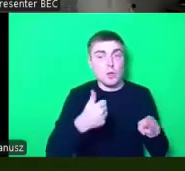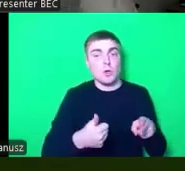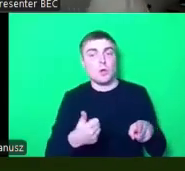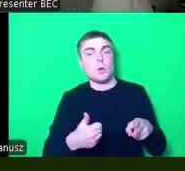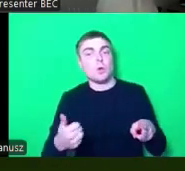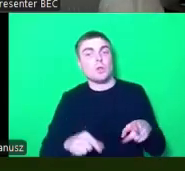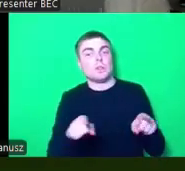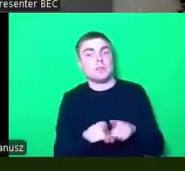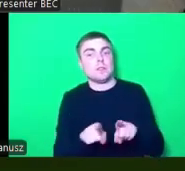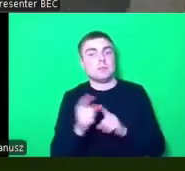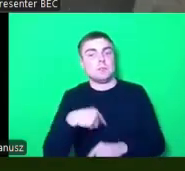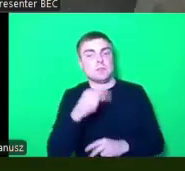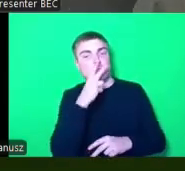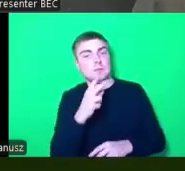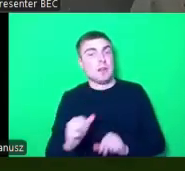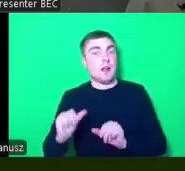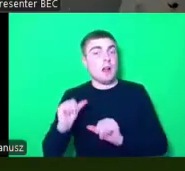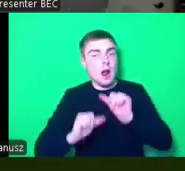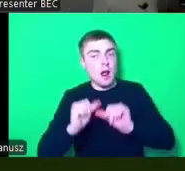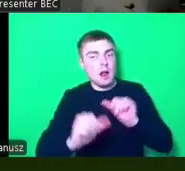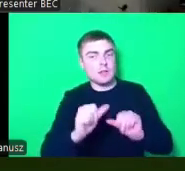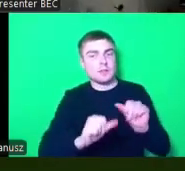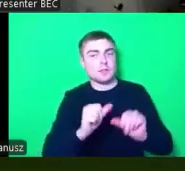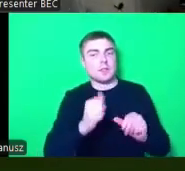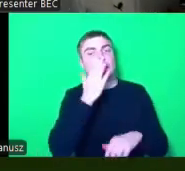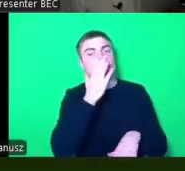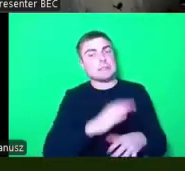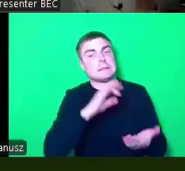years, there's a very systematic